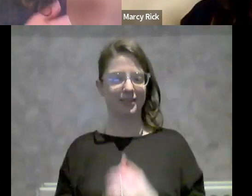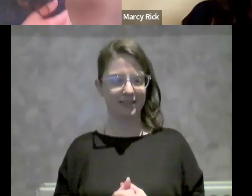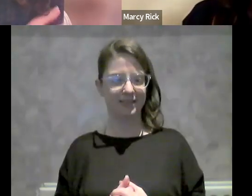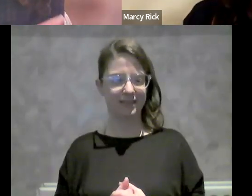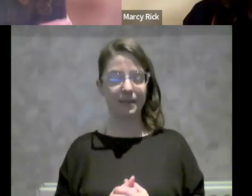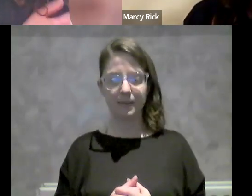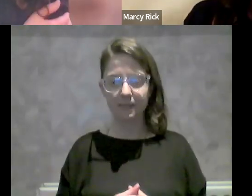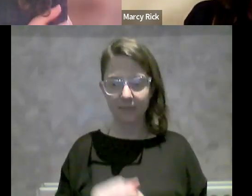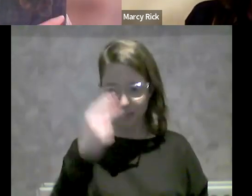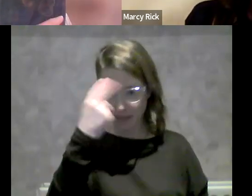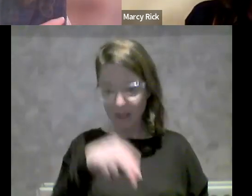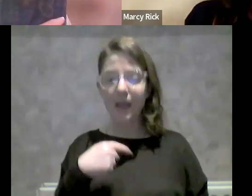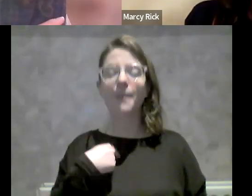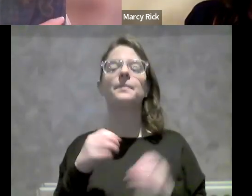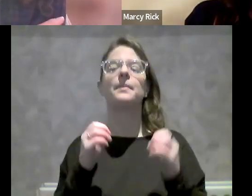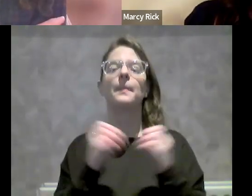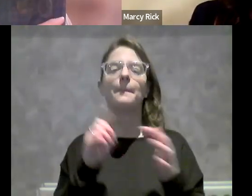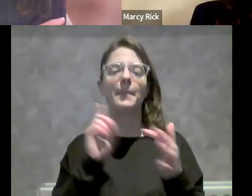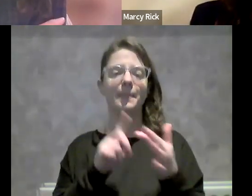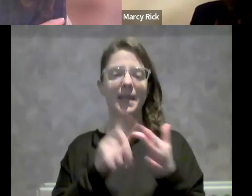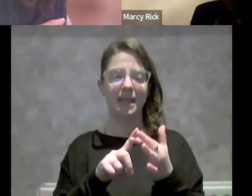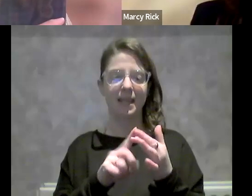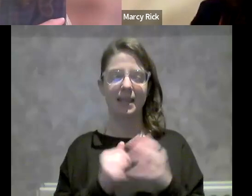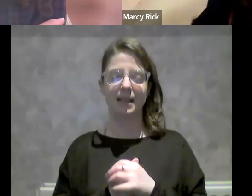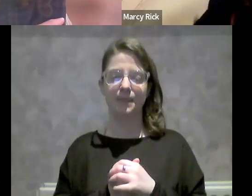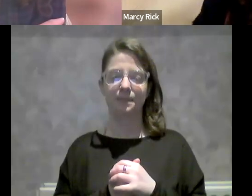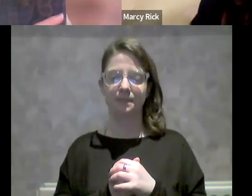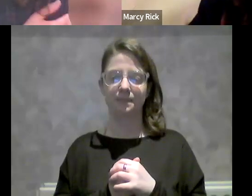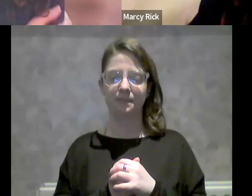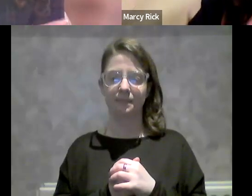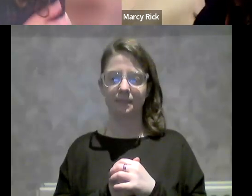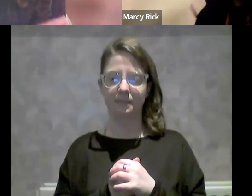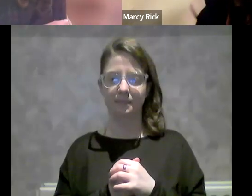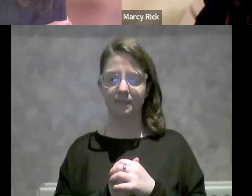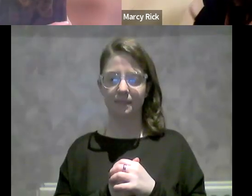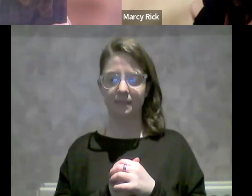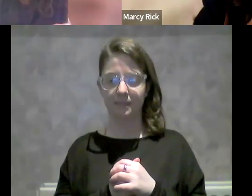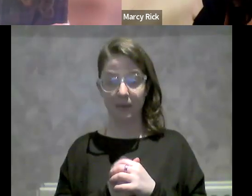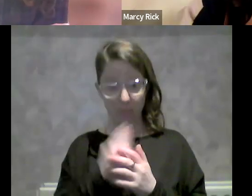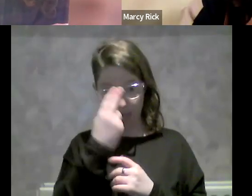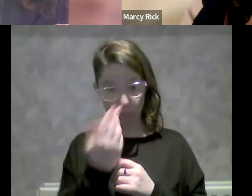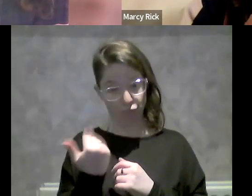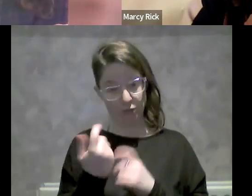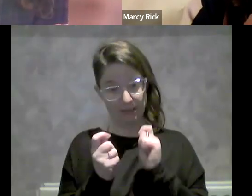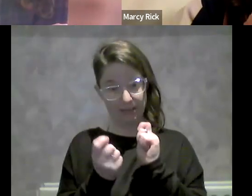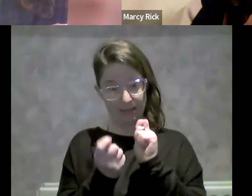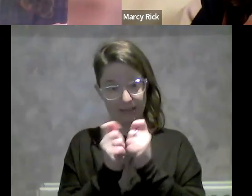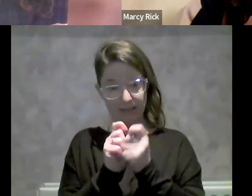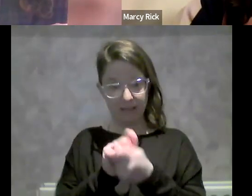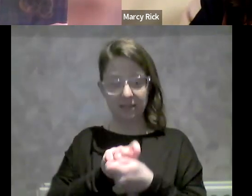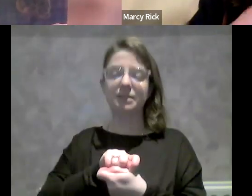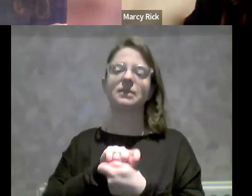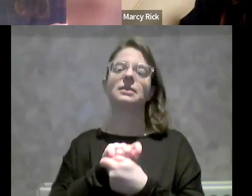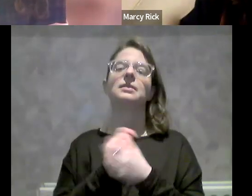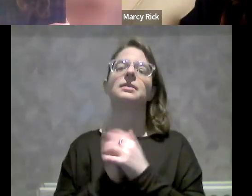is Laura B. Jones, but you can call me B. That's a recent tweak to my name, but as all trans people know, you